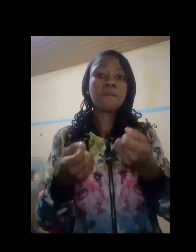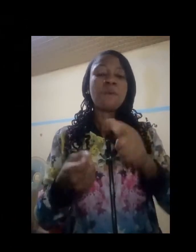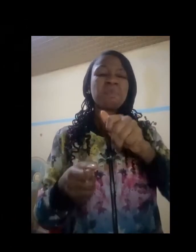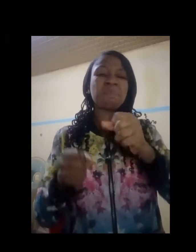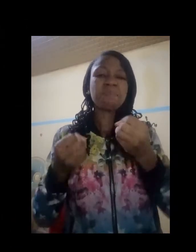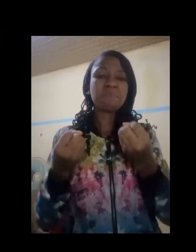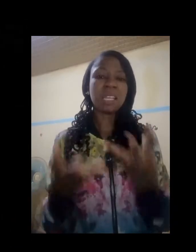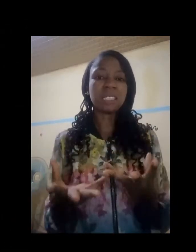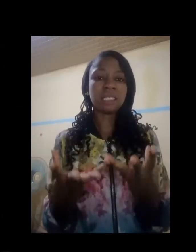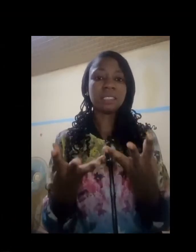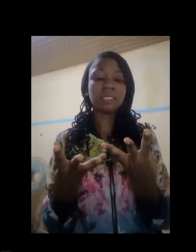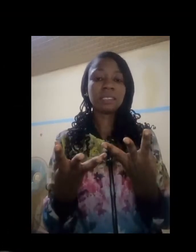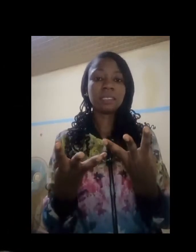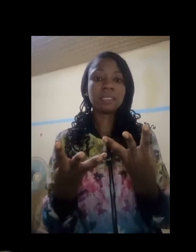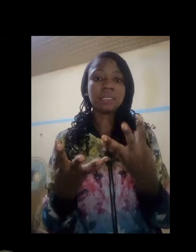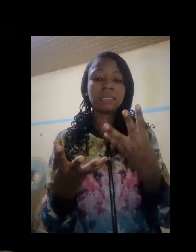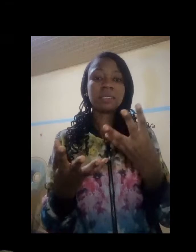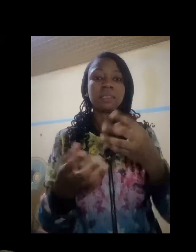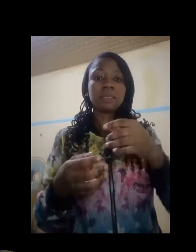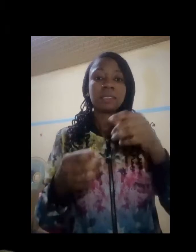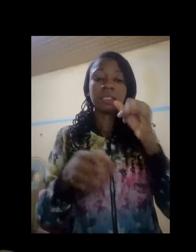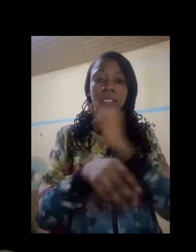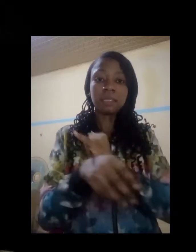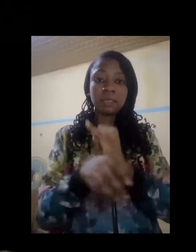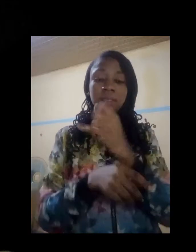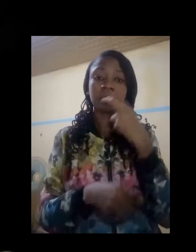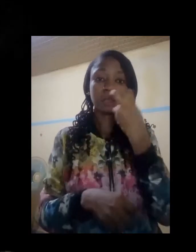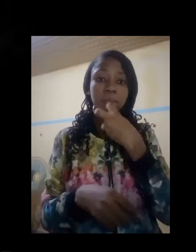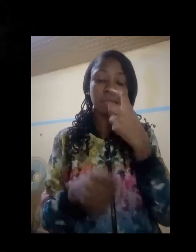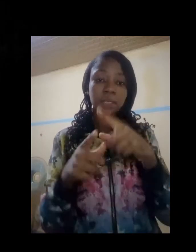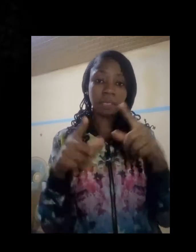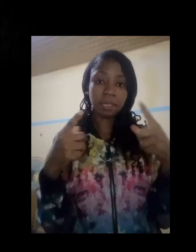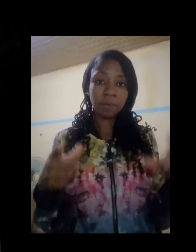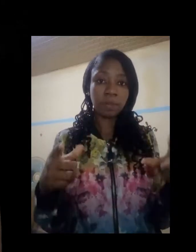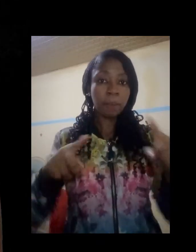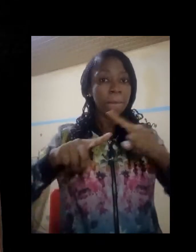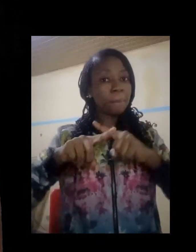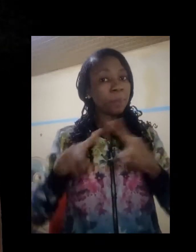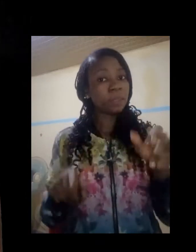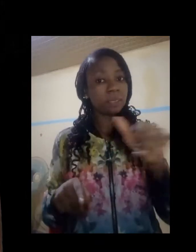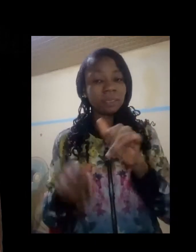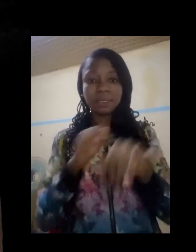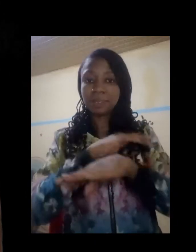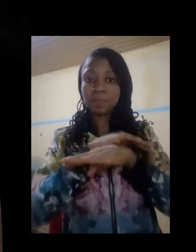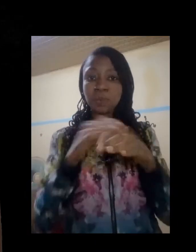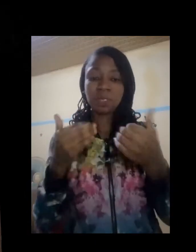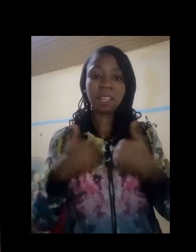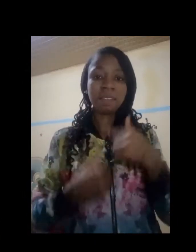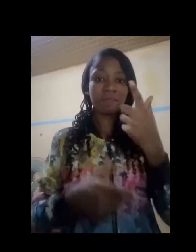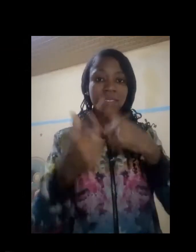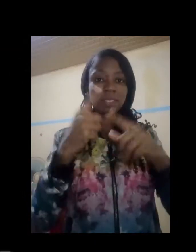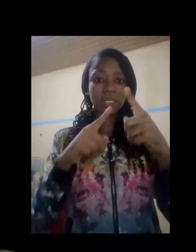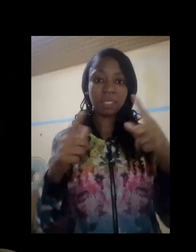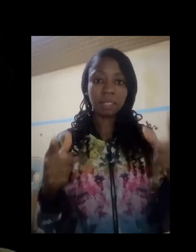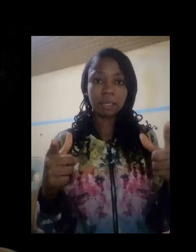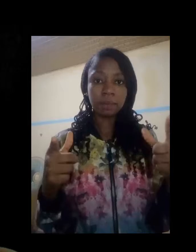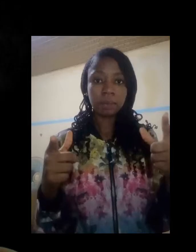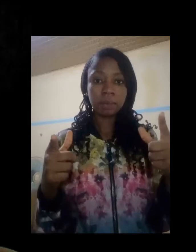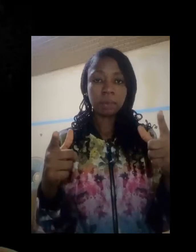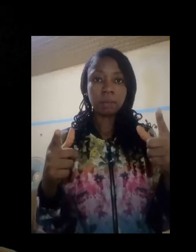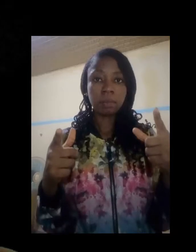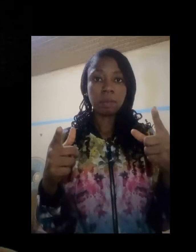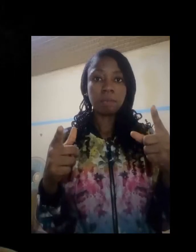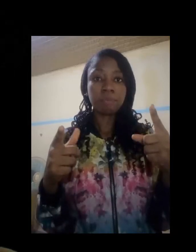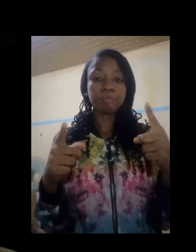of indigenous spoken languages, but they do not offer sign